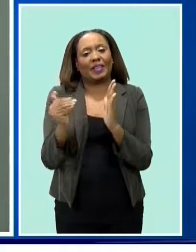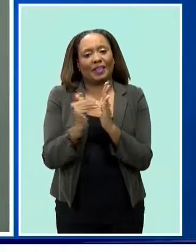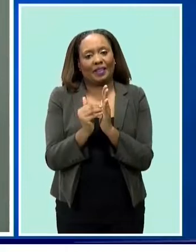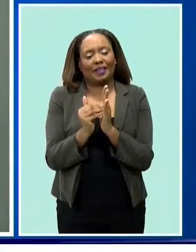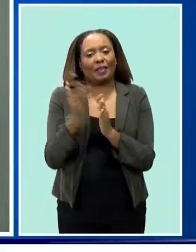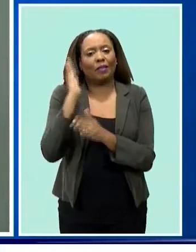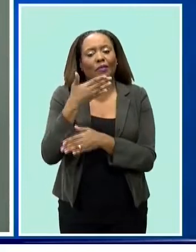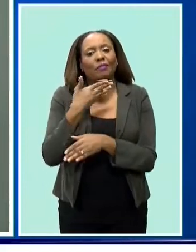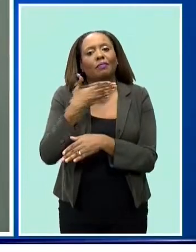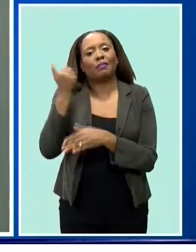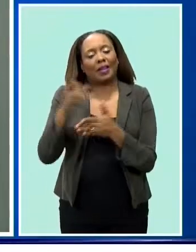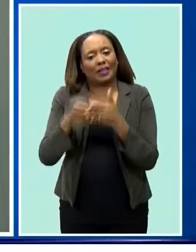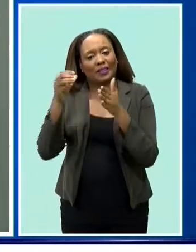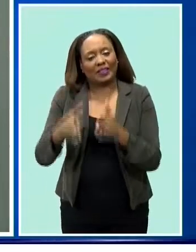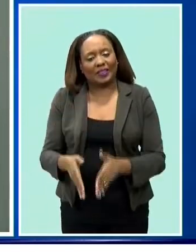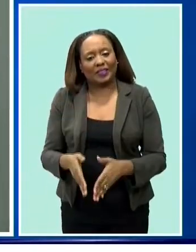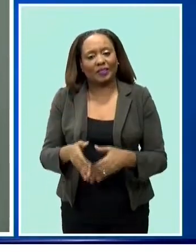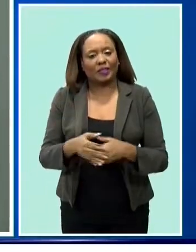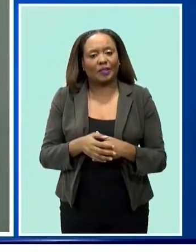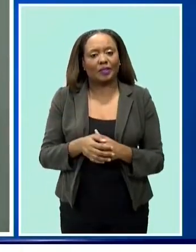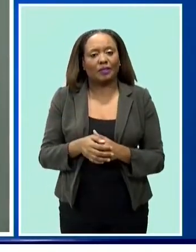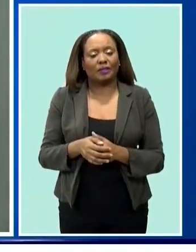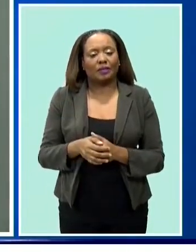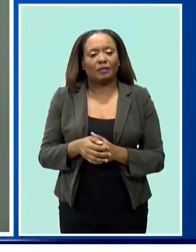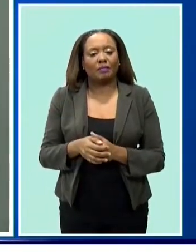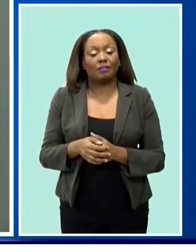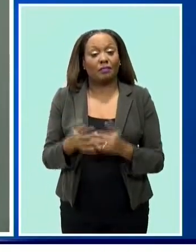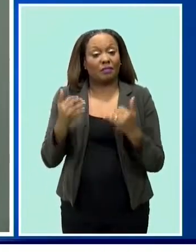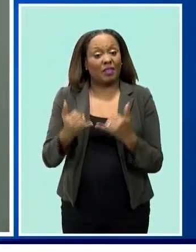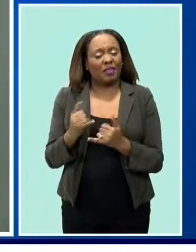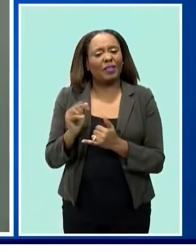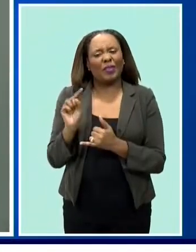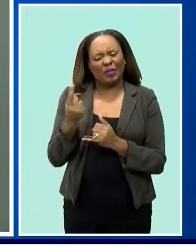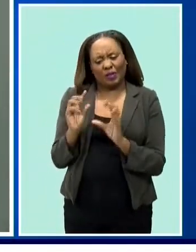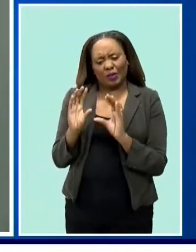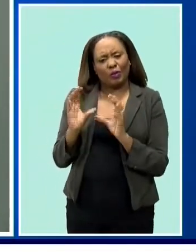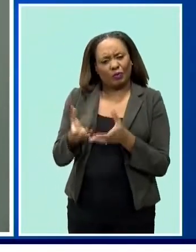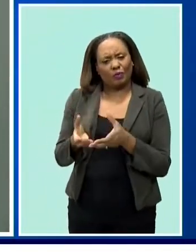they'll be better for the time well spent. I mean, this is just the first.